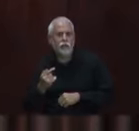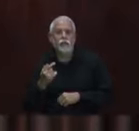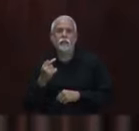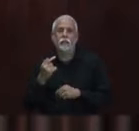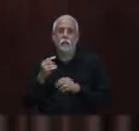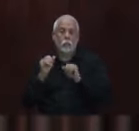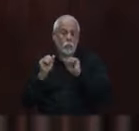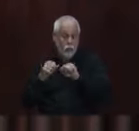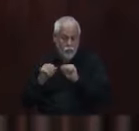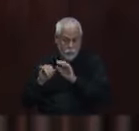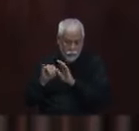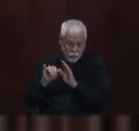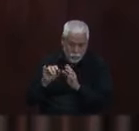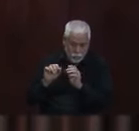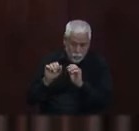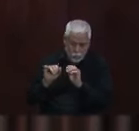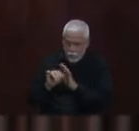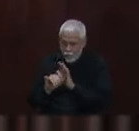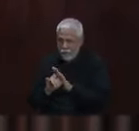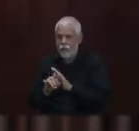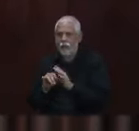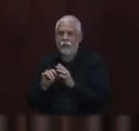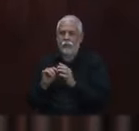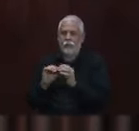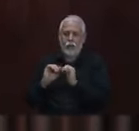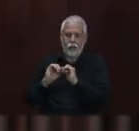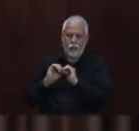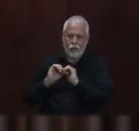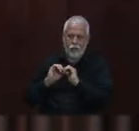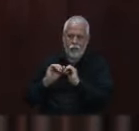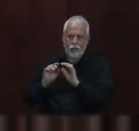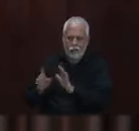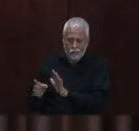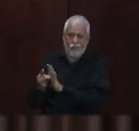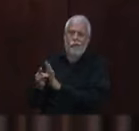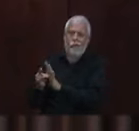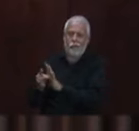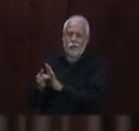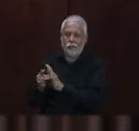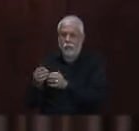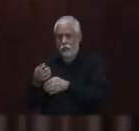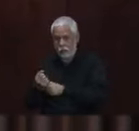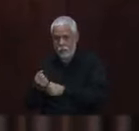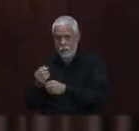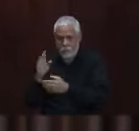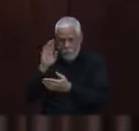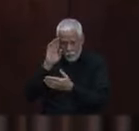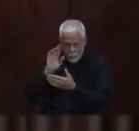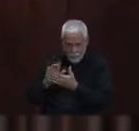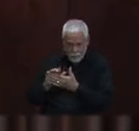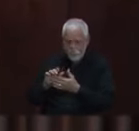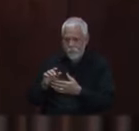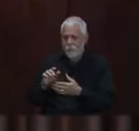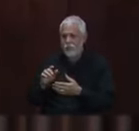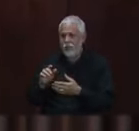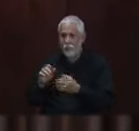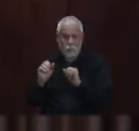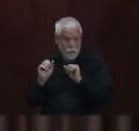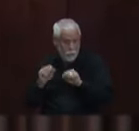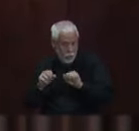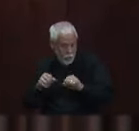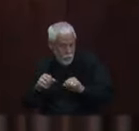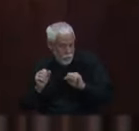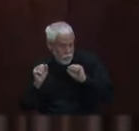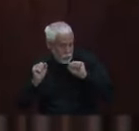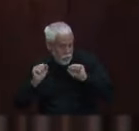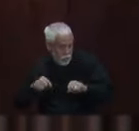is possible to identify what the source, we, with some level of confidence, believe it was. I mean, would it be possible